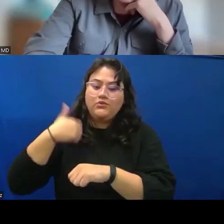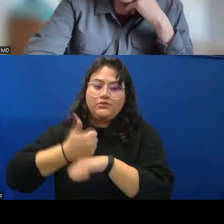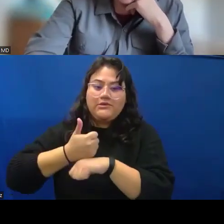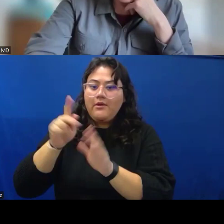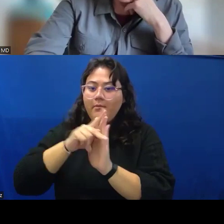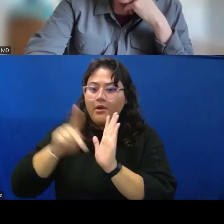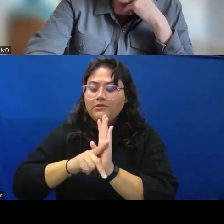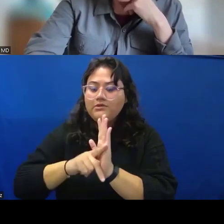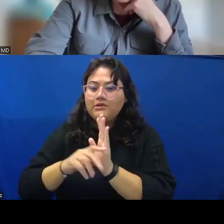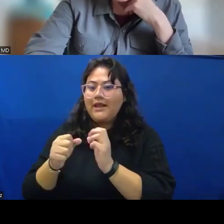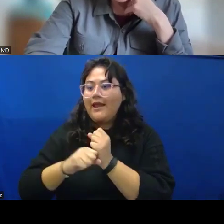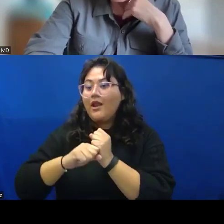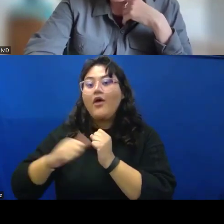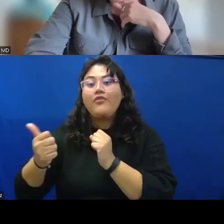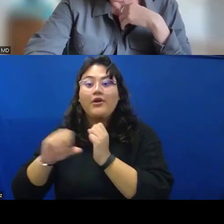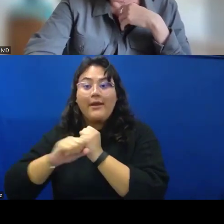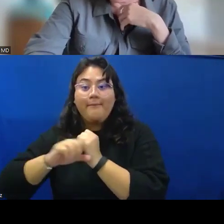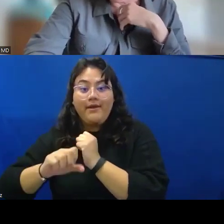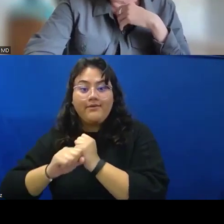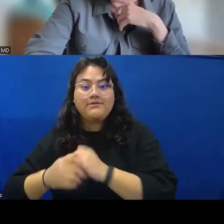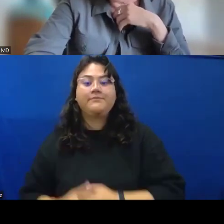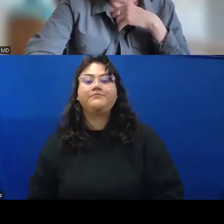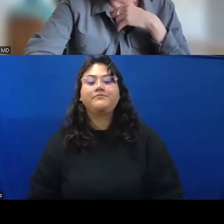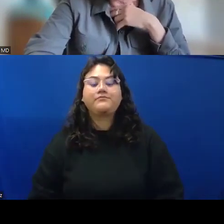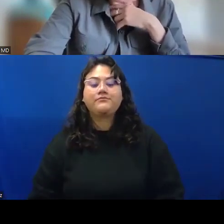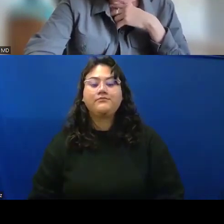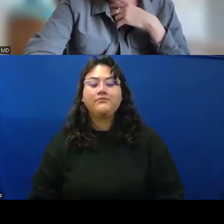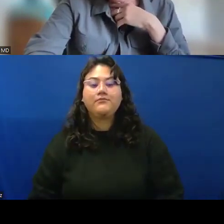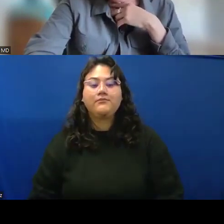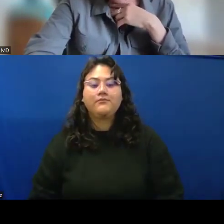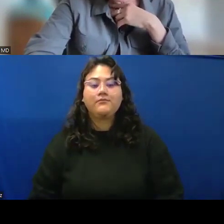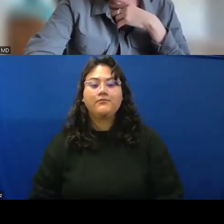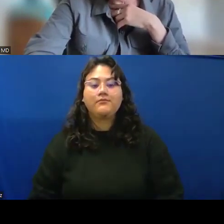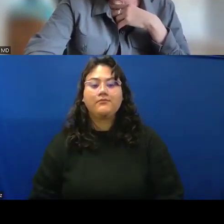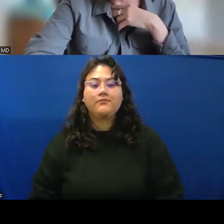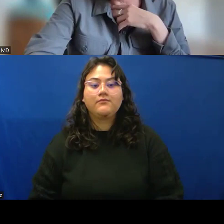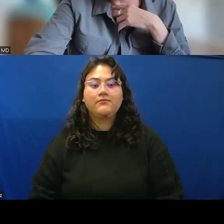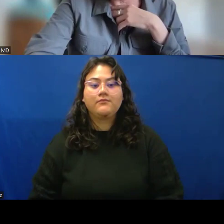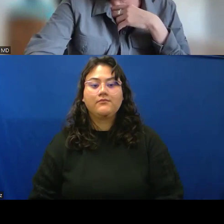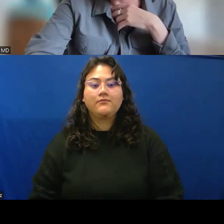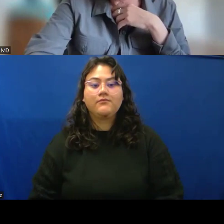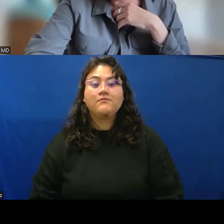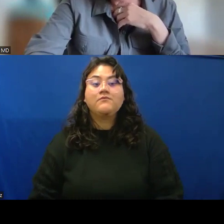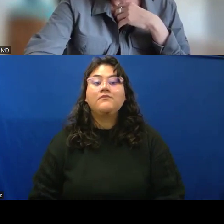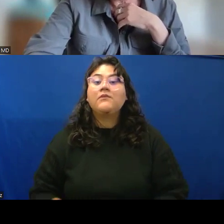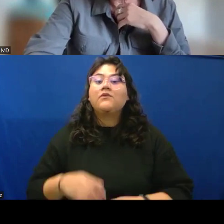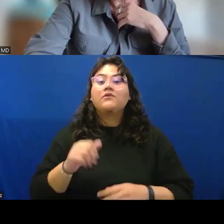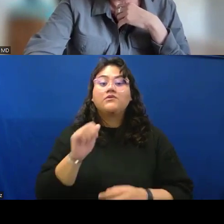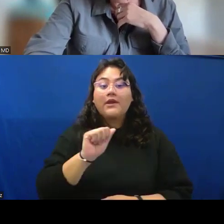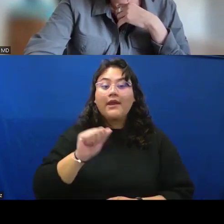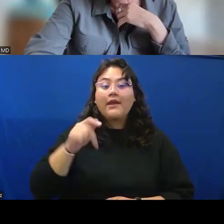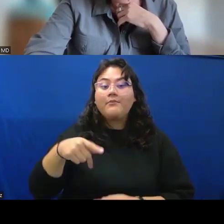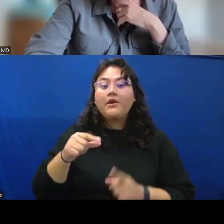and published a document outlining principles of AAP guidance on inclusive anti-biased language.